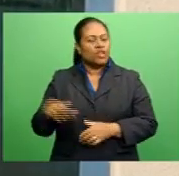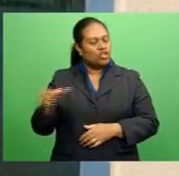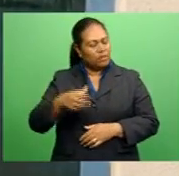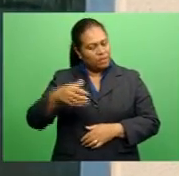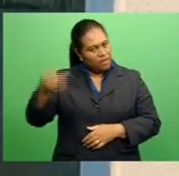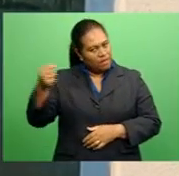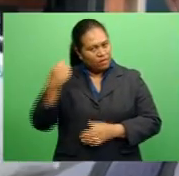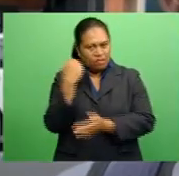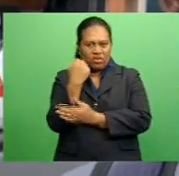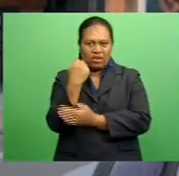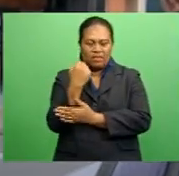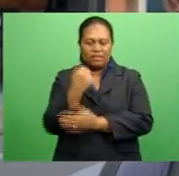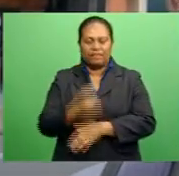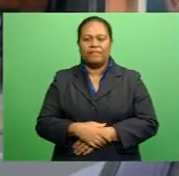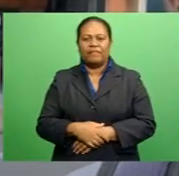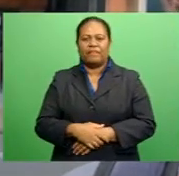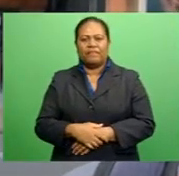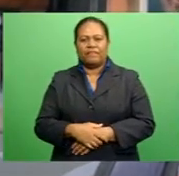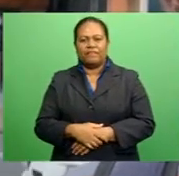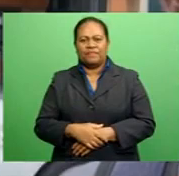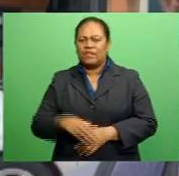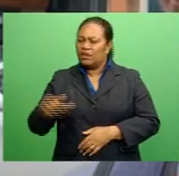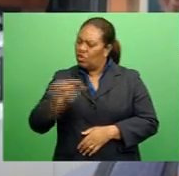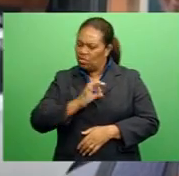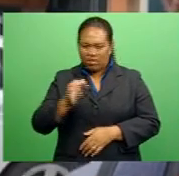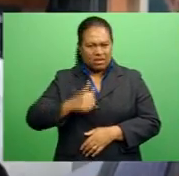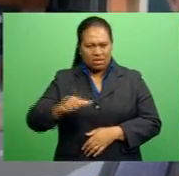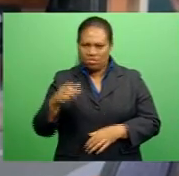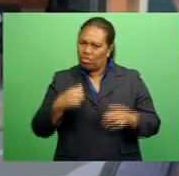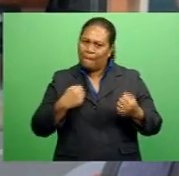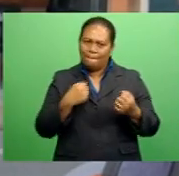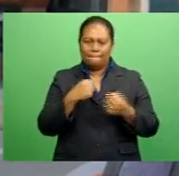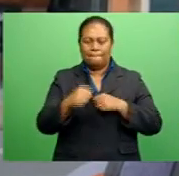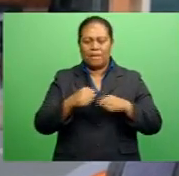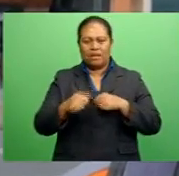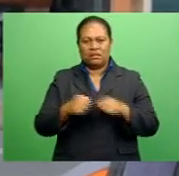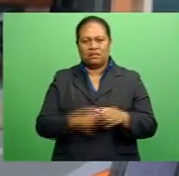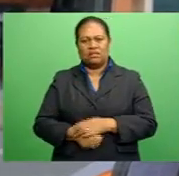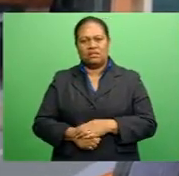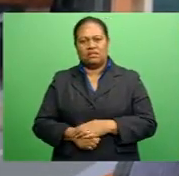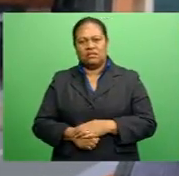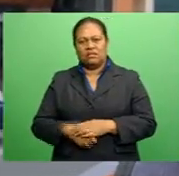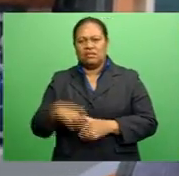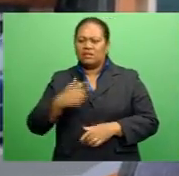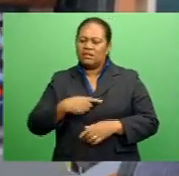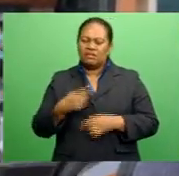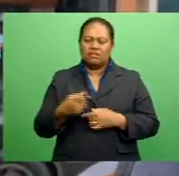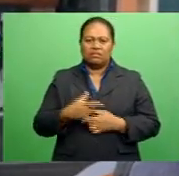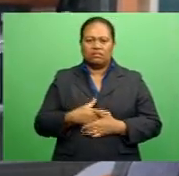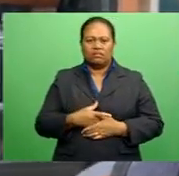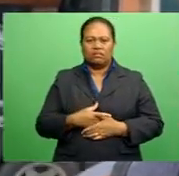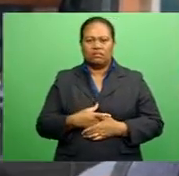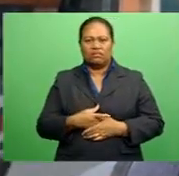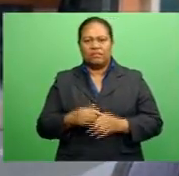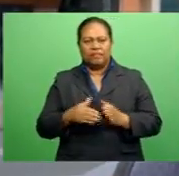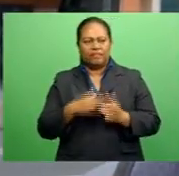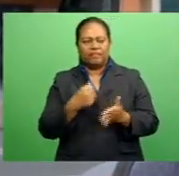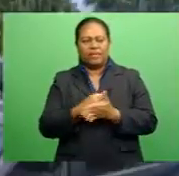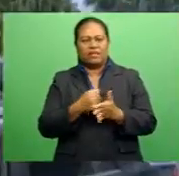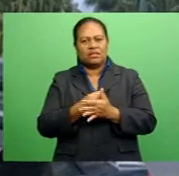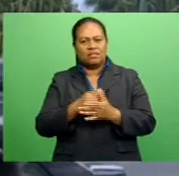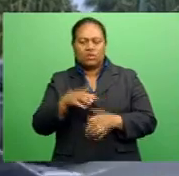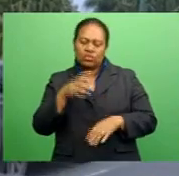from rugby. They're not supposed to be punished. They just give them some 3 or 4 months banned from the rugby. It gives them some